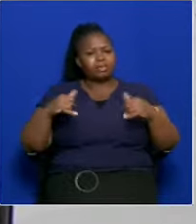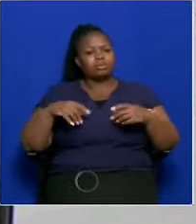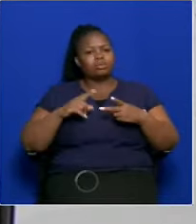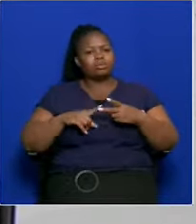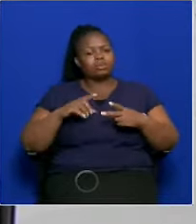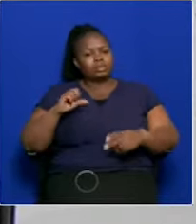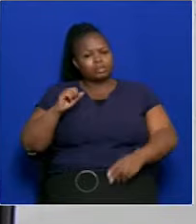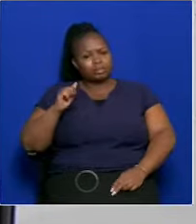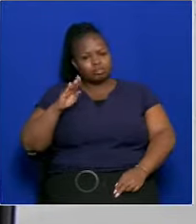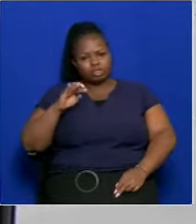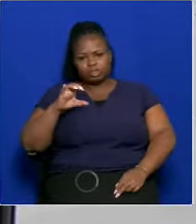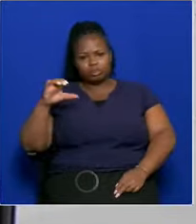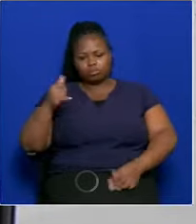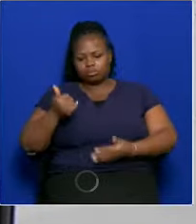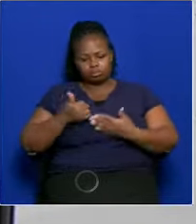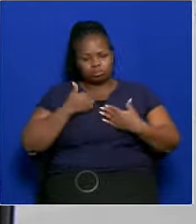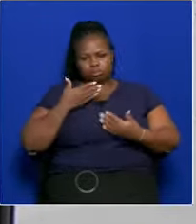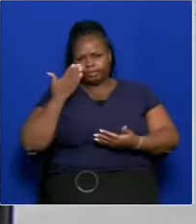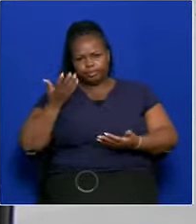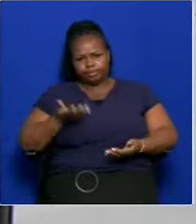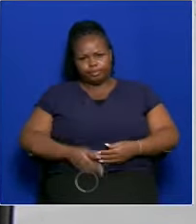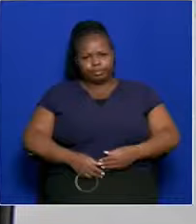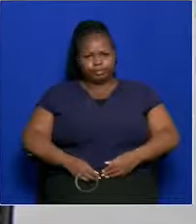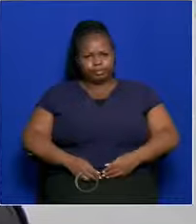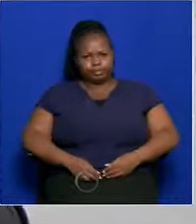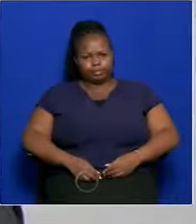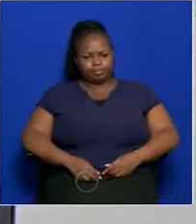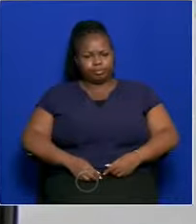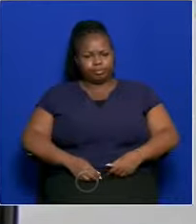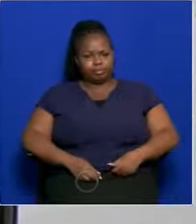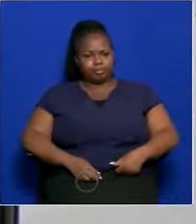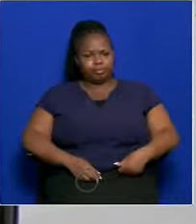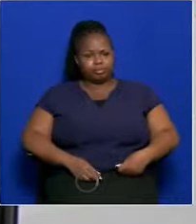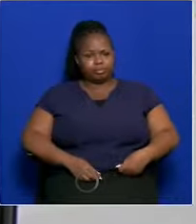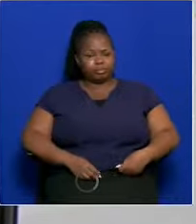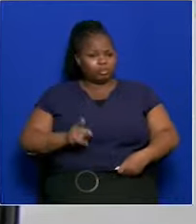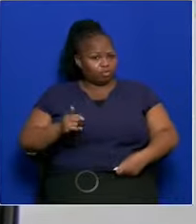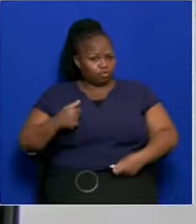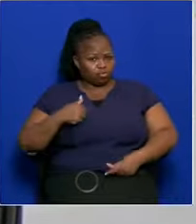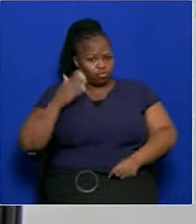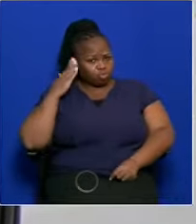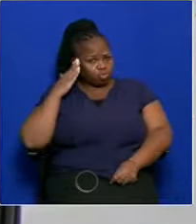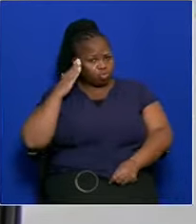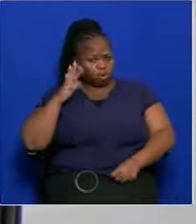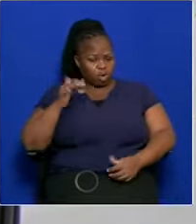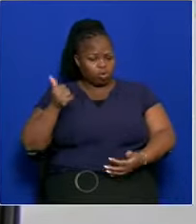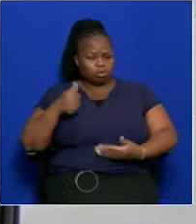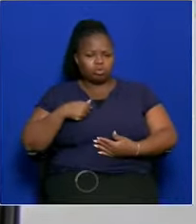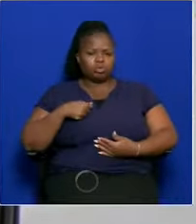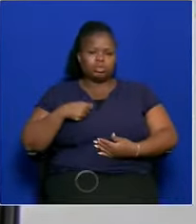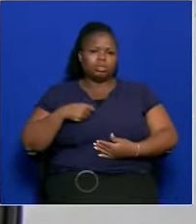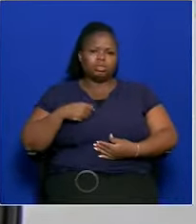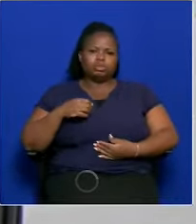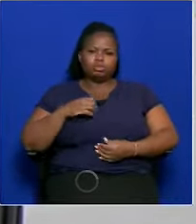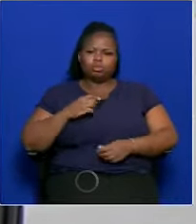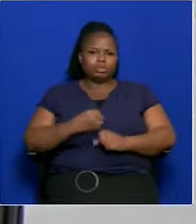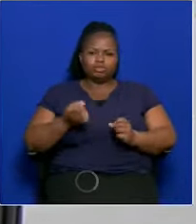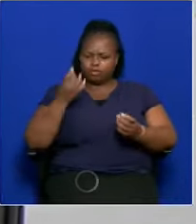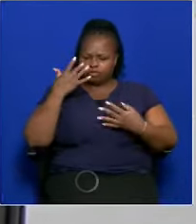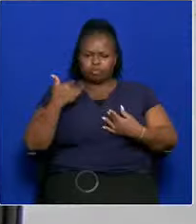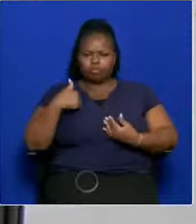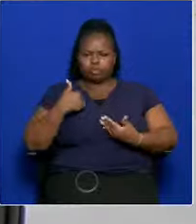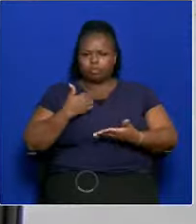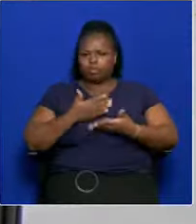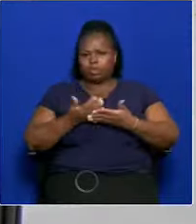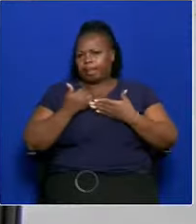get help. If you have help, you could have said we can assist you with that, because I didn't know